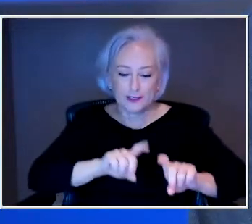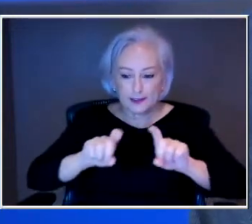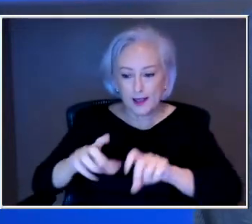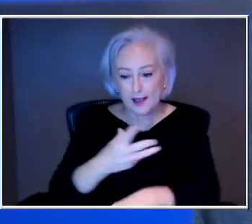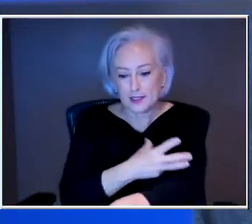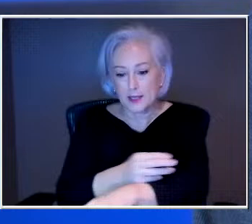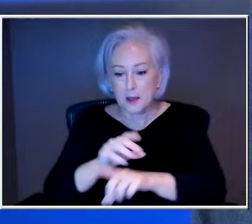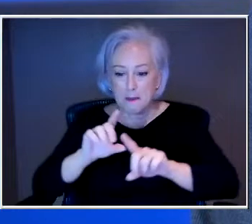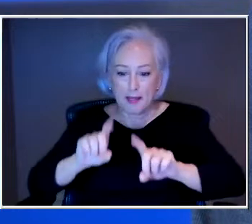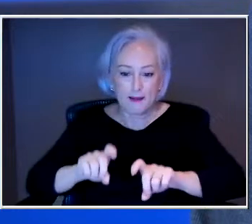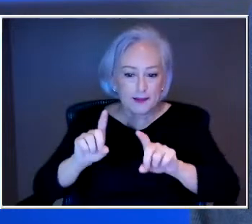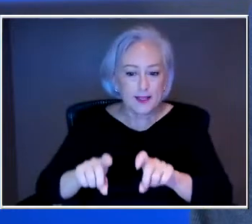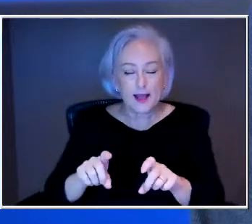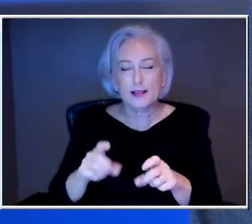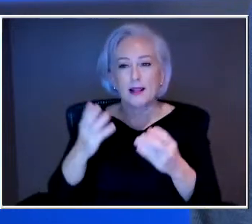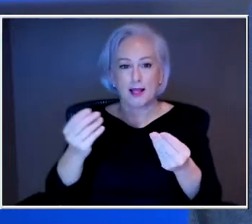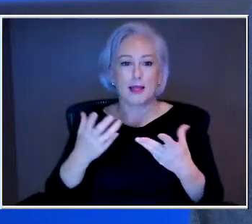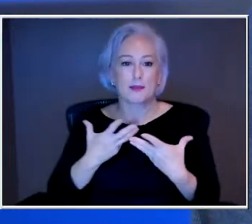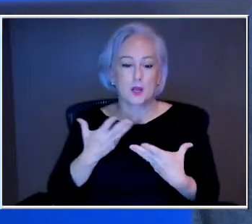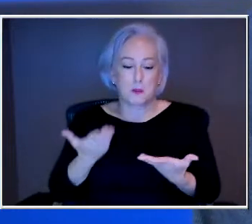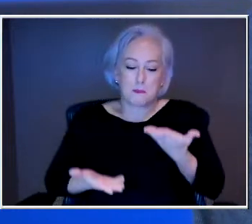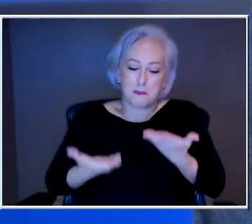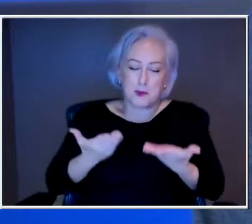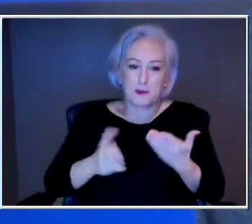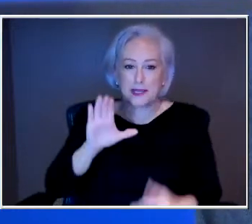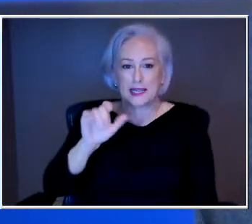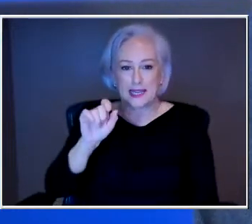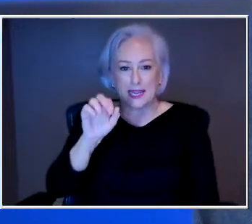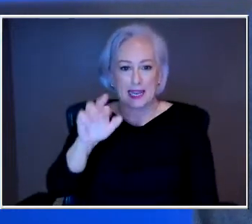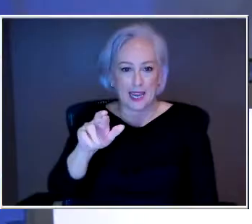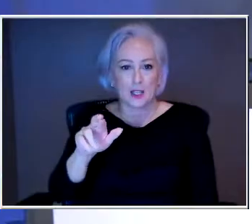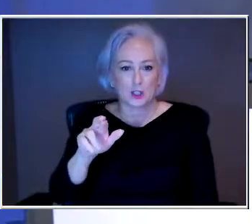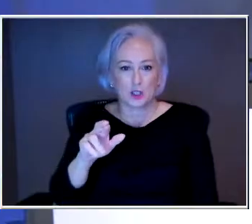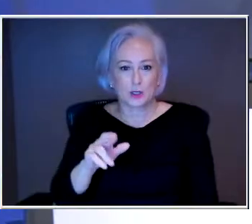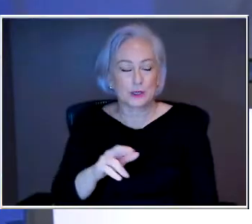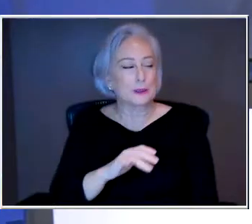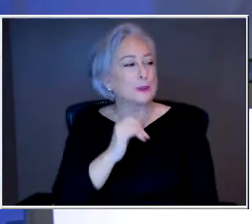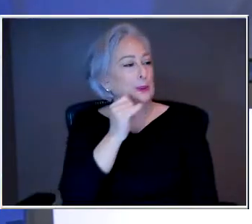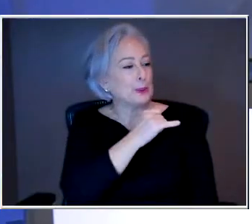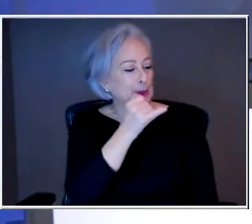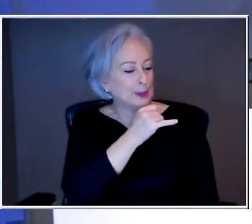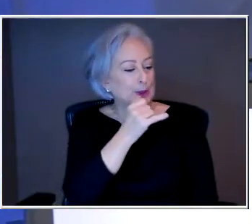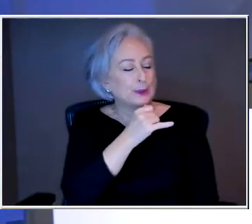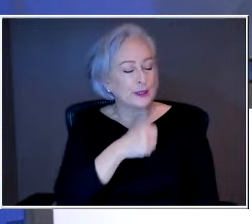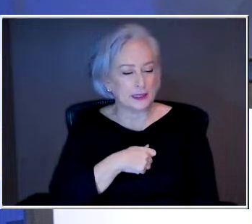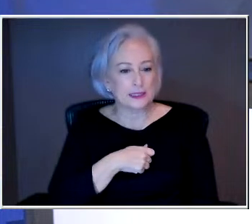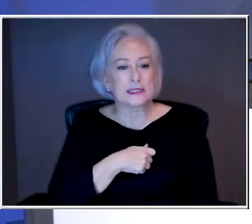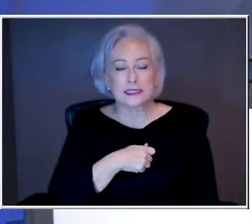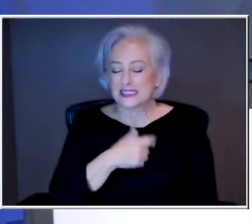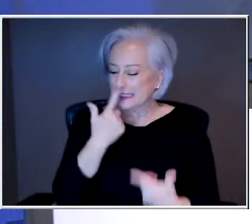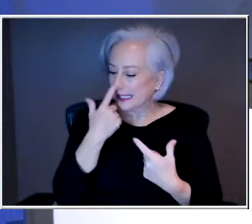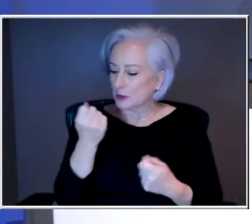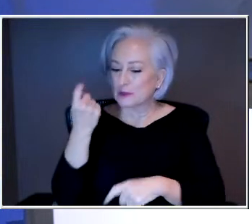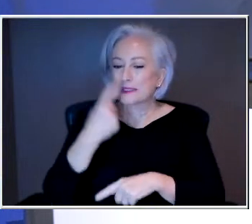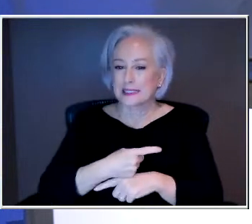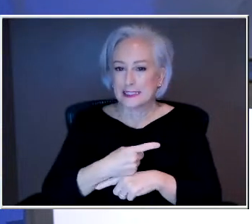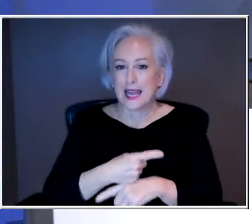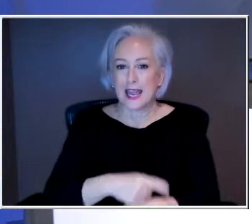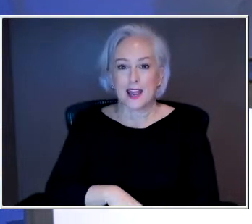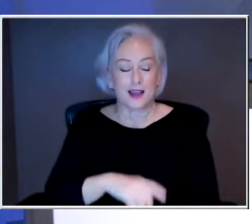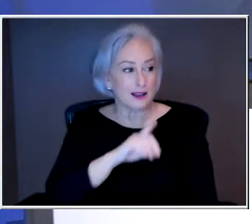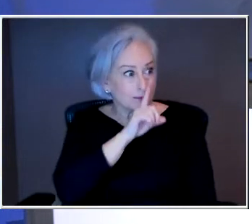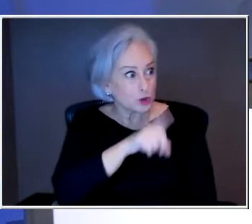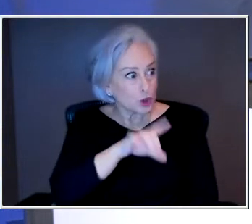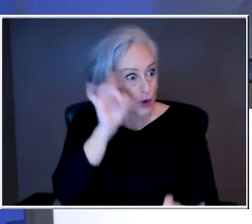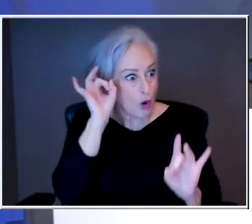made me aware that cancer was the likely culprit of all this. So, oh my gosh. Yeah, it was an interesting day for sure. I'm sure that was awful. It